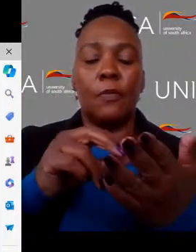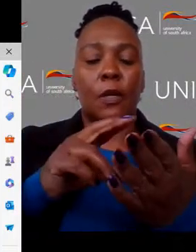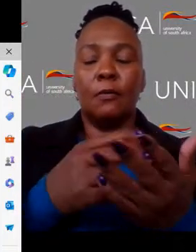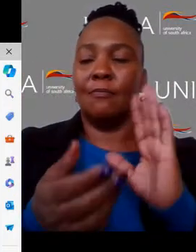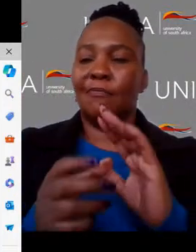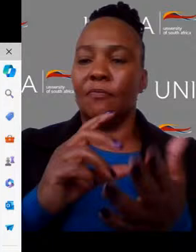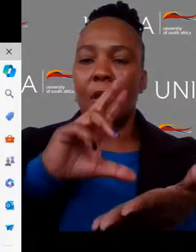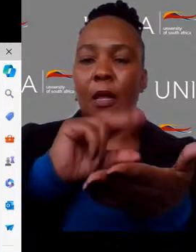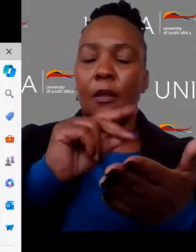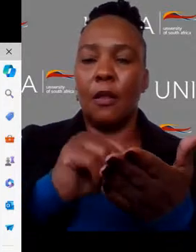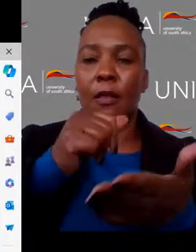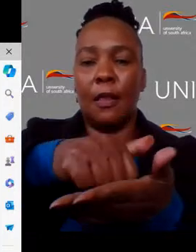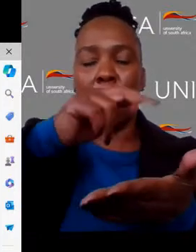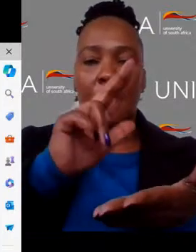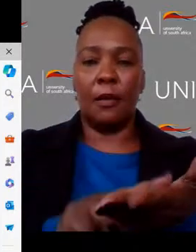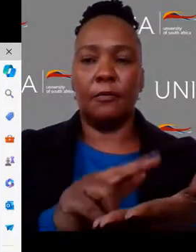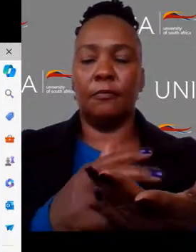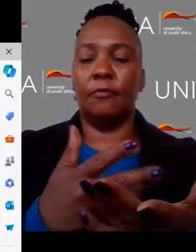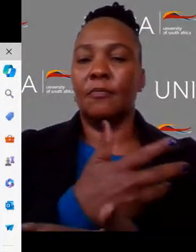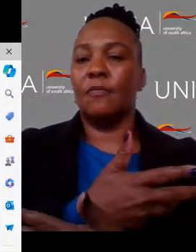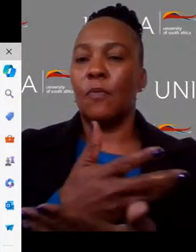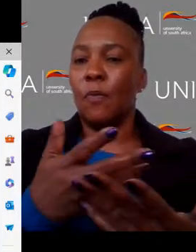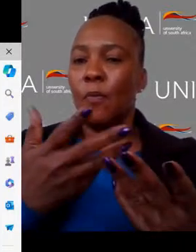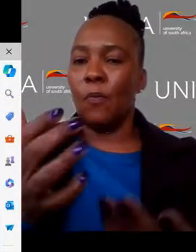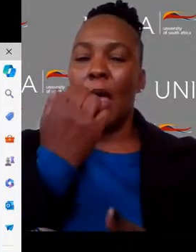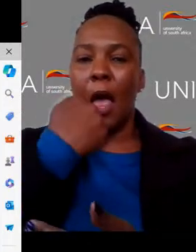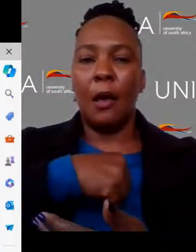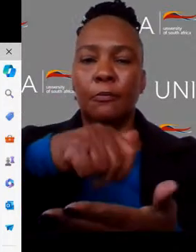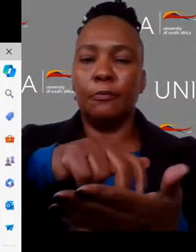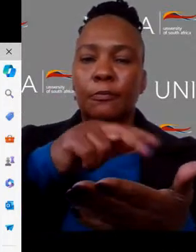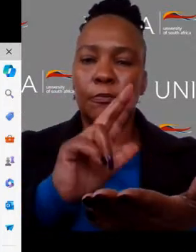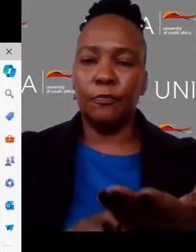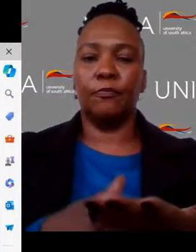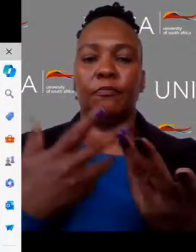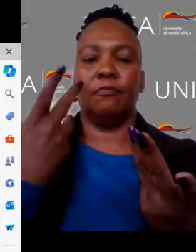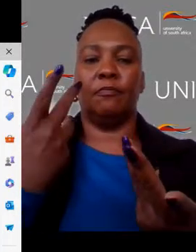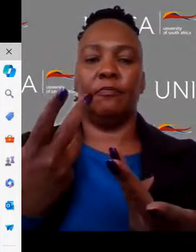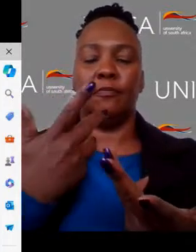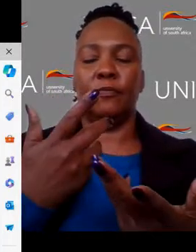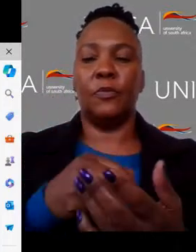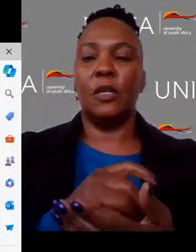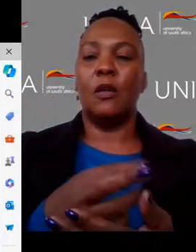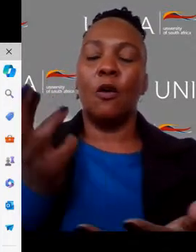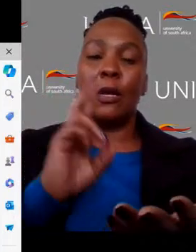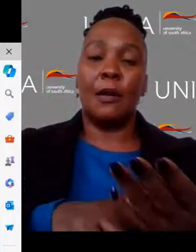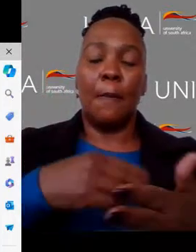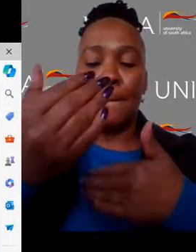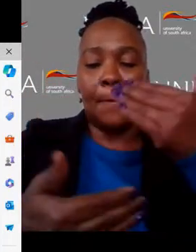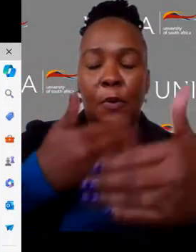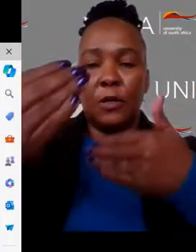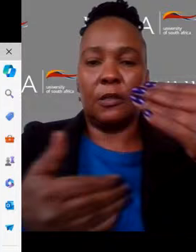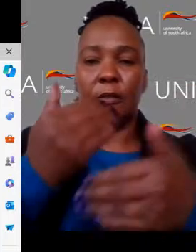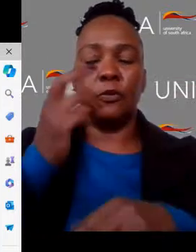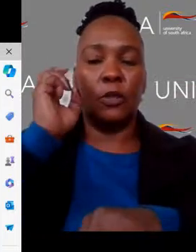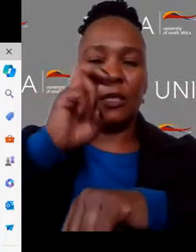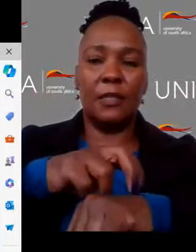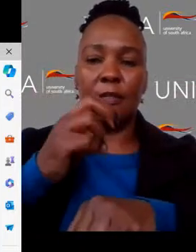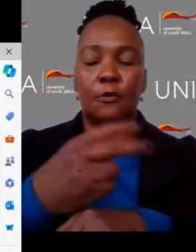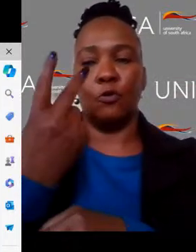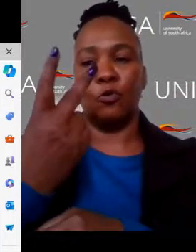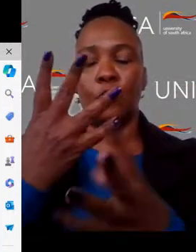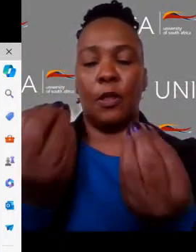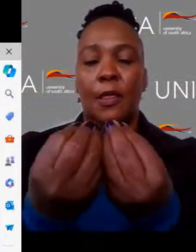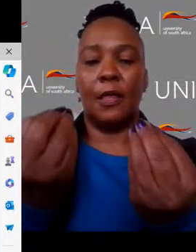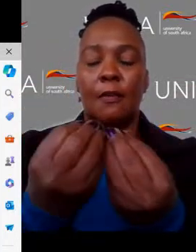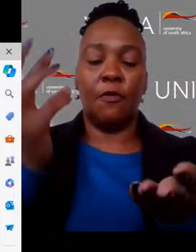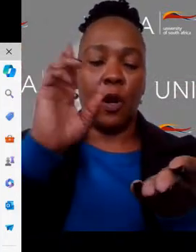App Store, or the Huawei App Gallery. You're then going to go through a registration process. You need two things for the